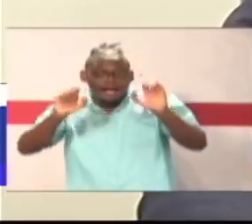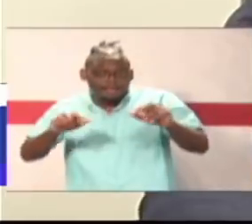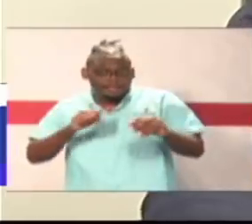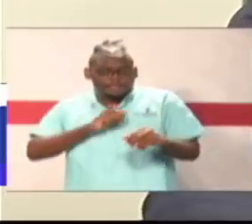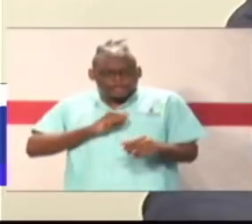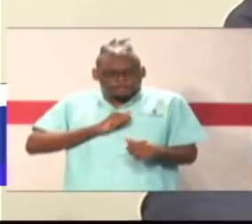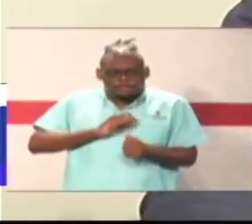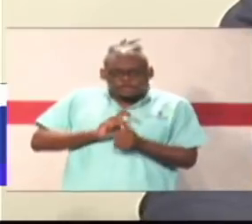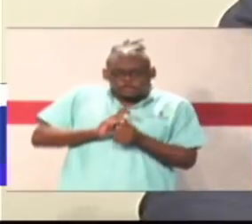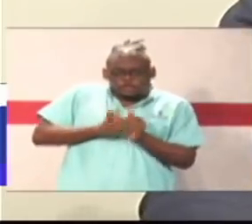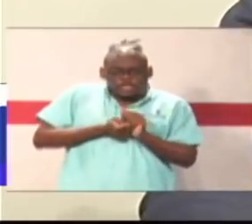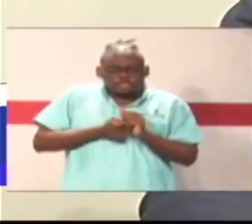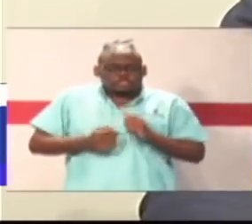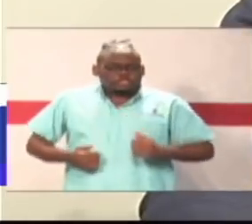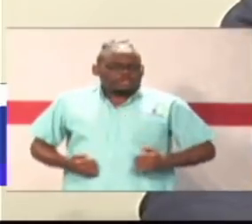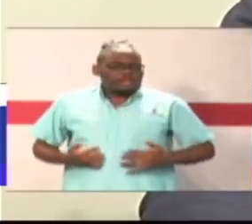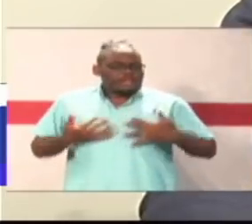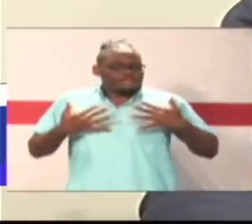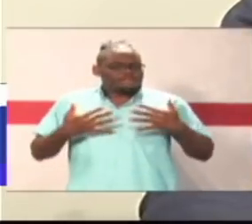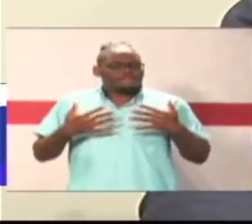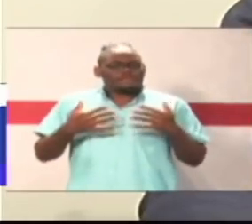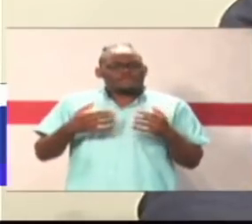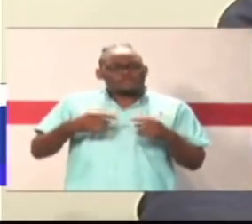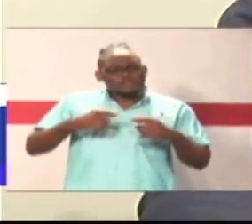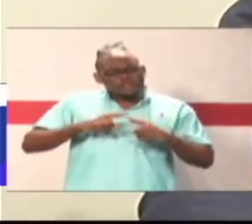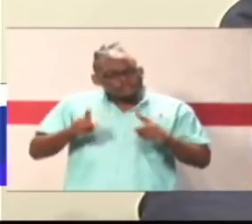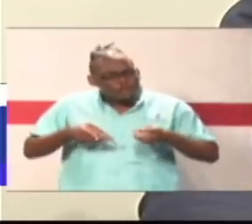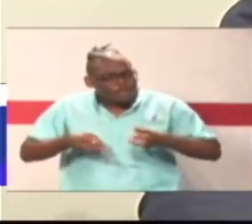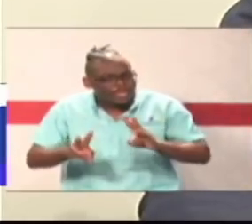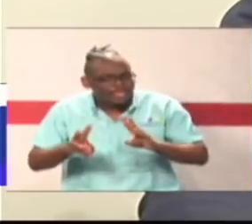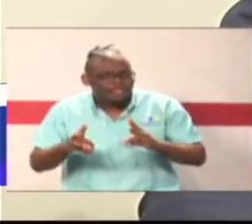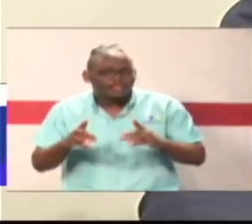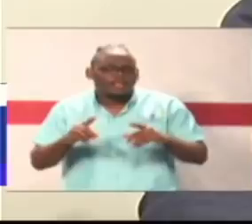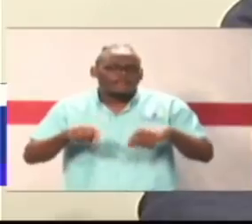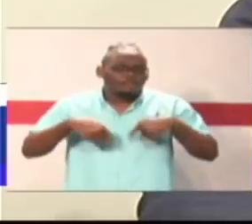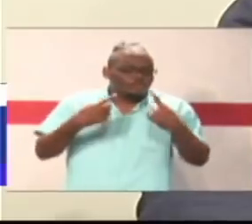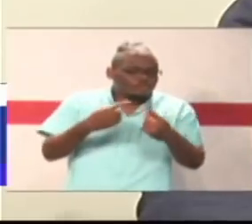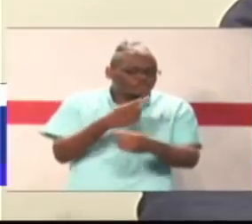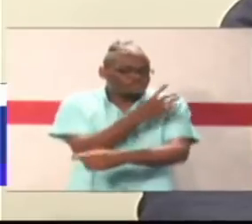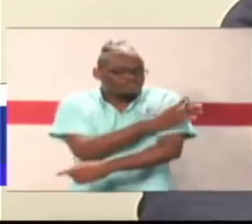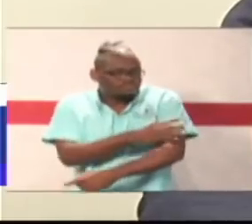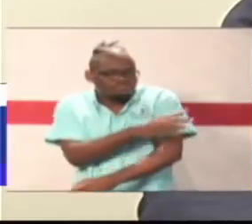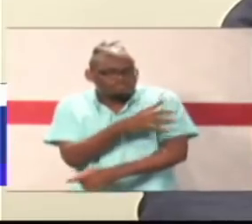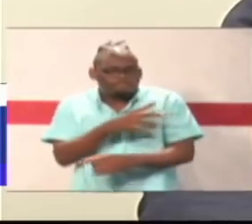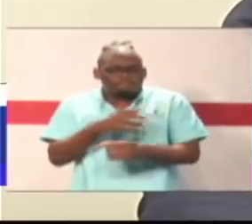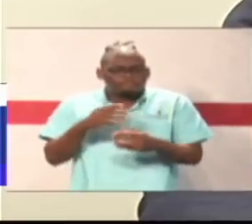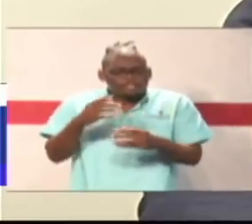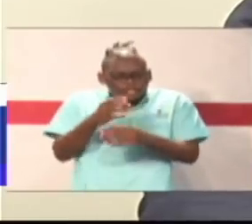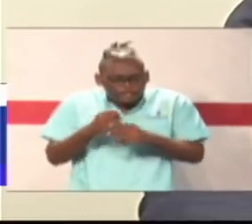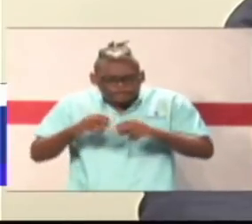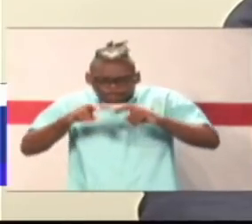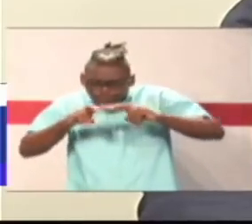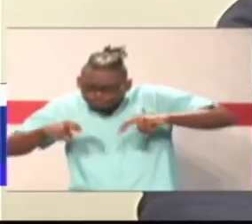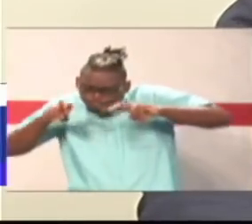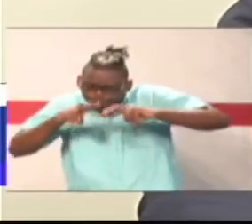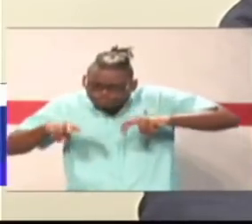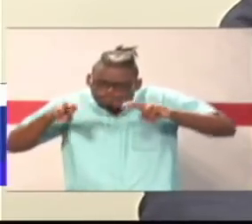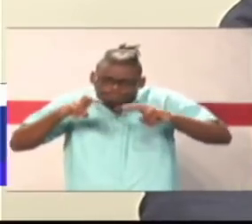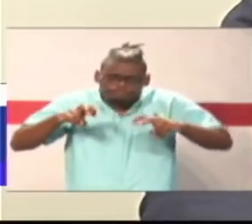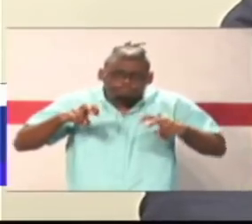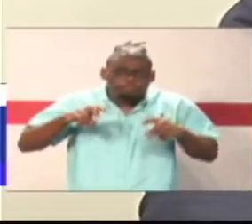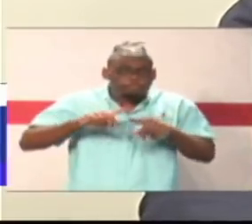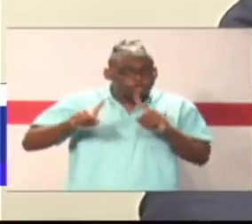help. Get screened. But this targeted campaign this morning